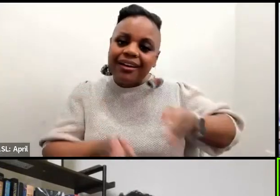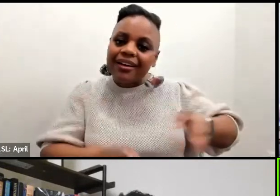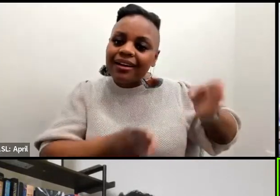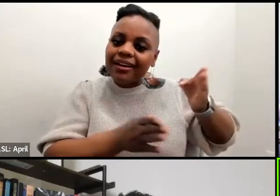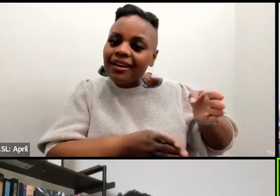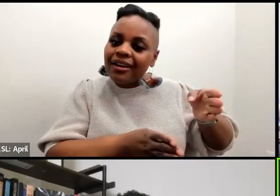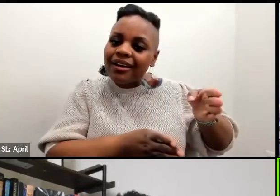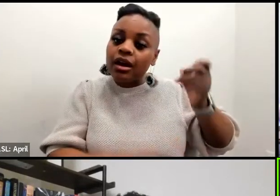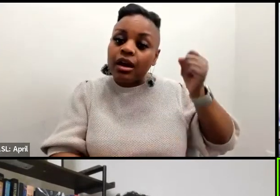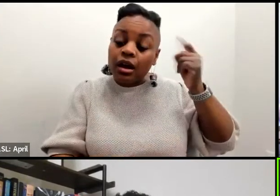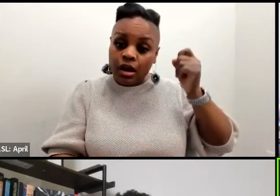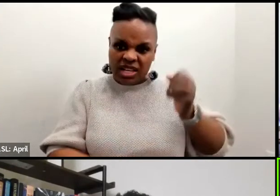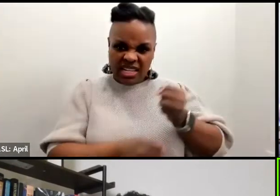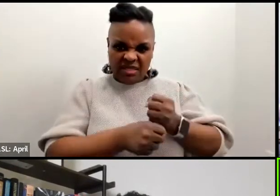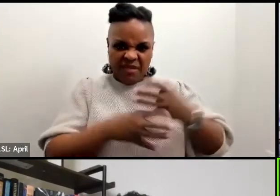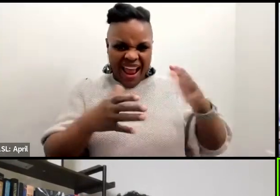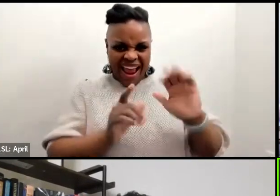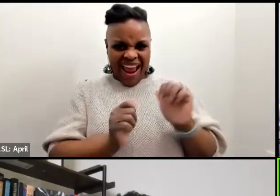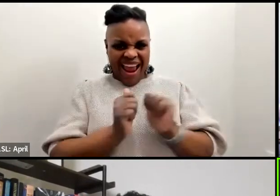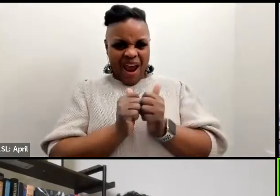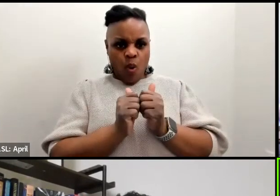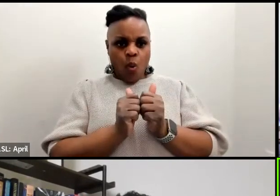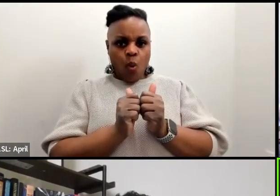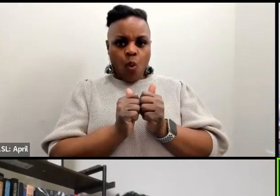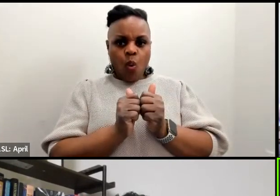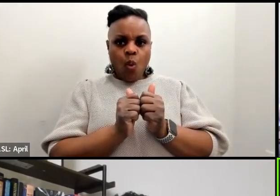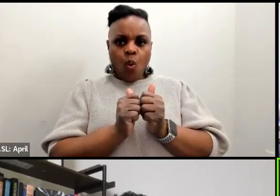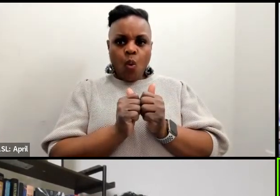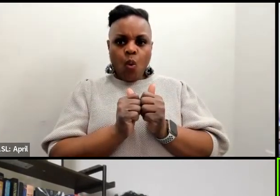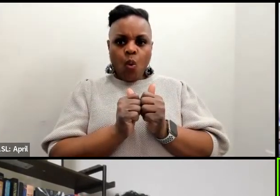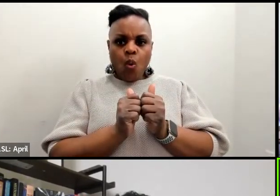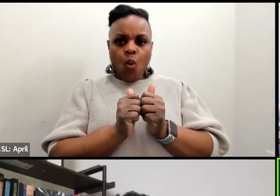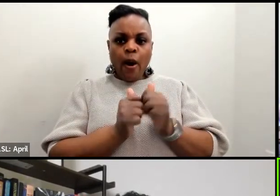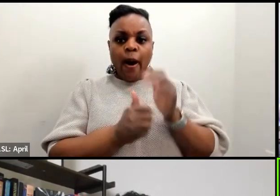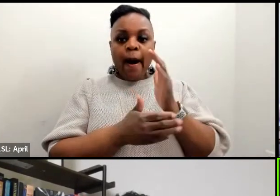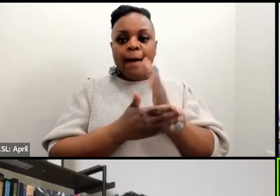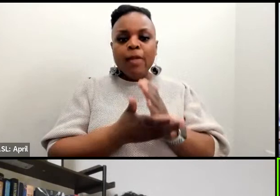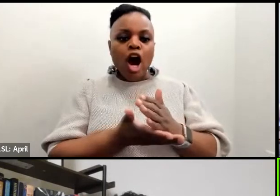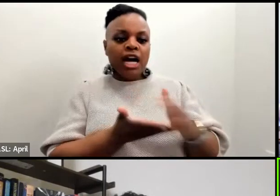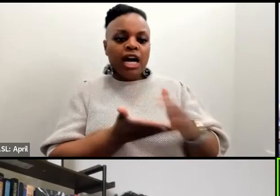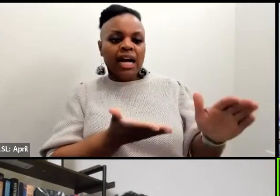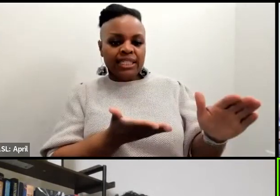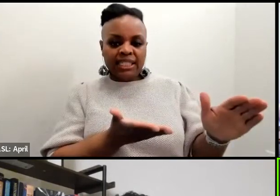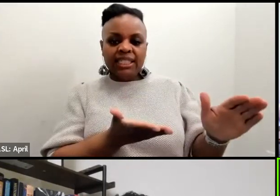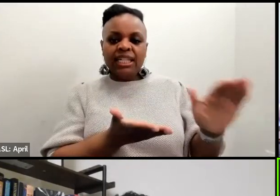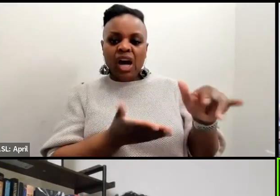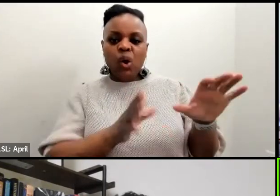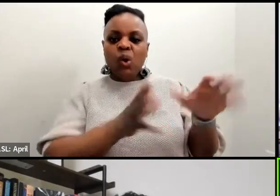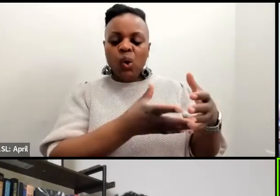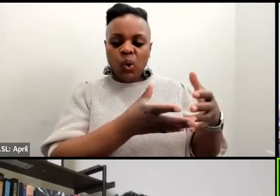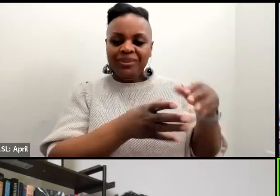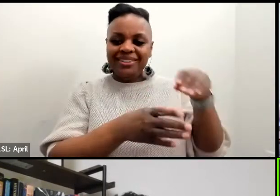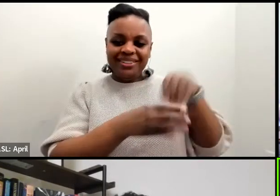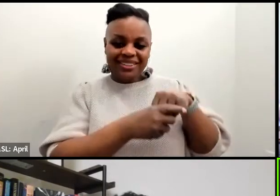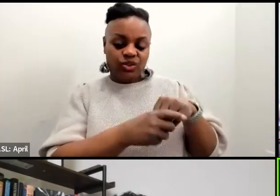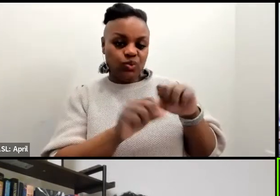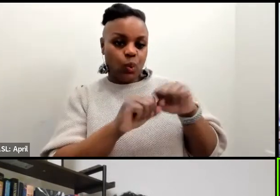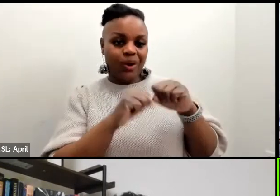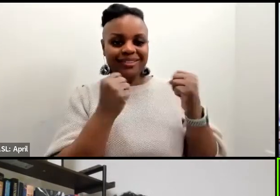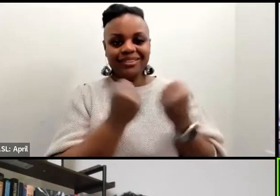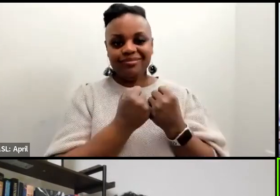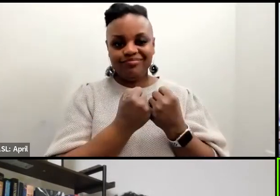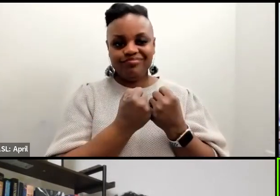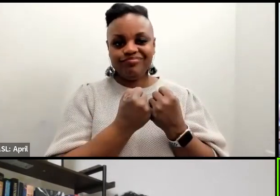the margins of the society where the state was mostly absent. And this led to the fact that their power was rather curtailed in the